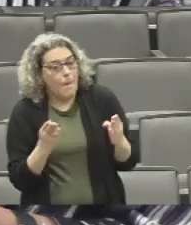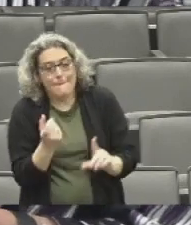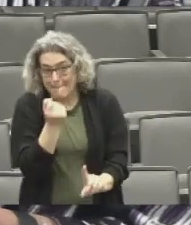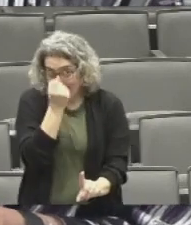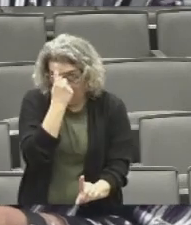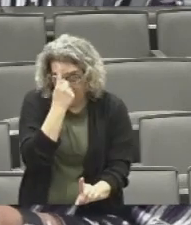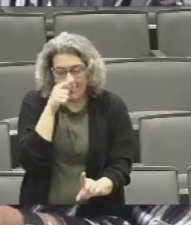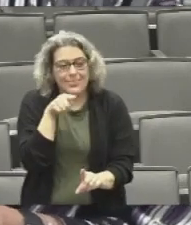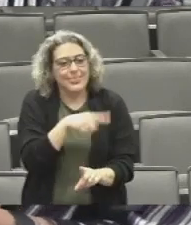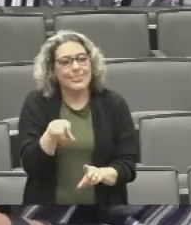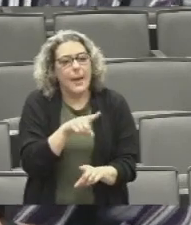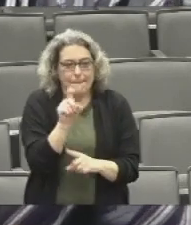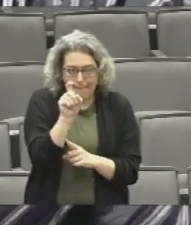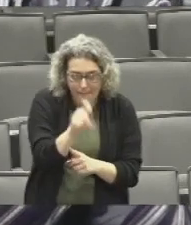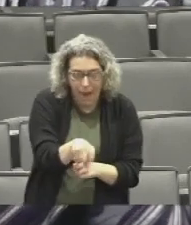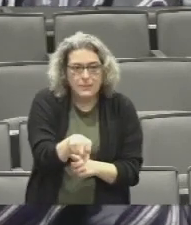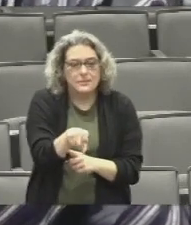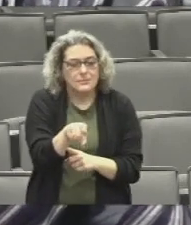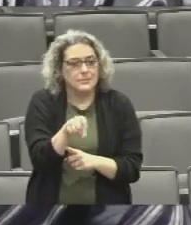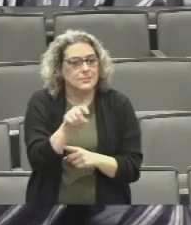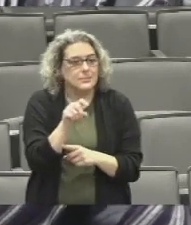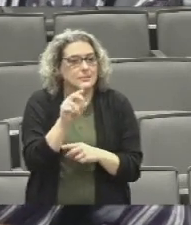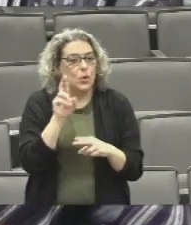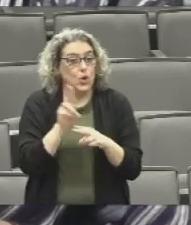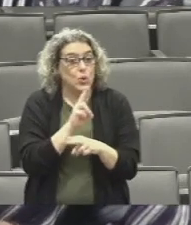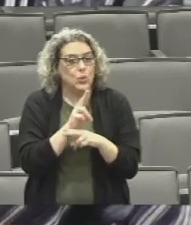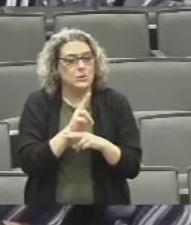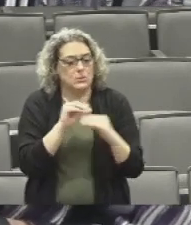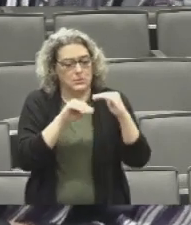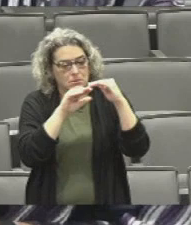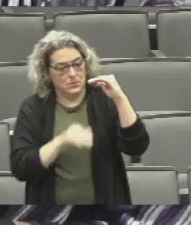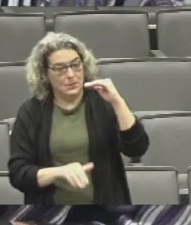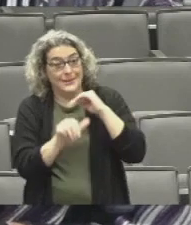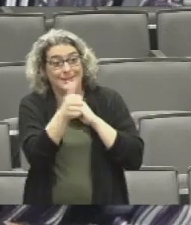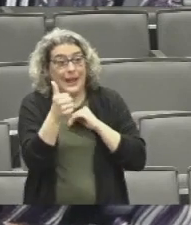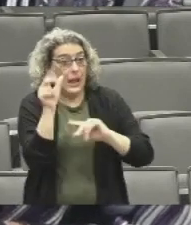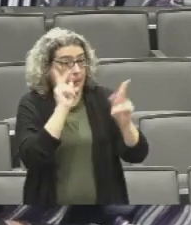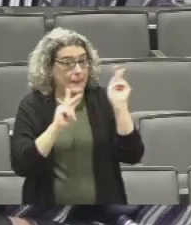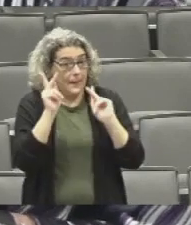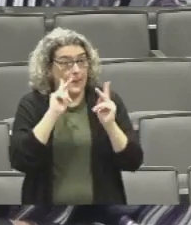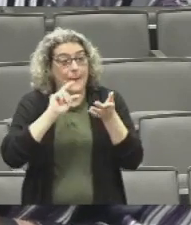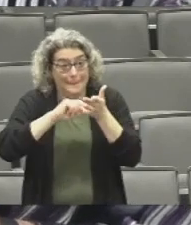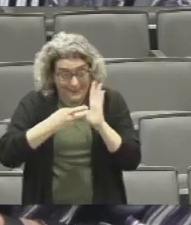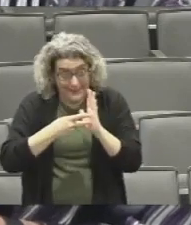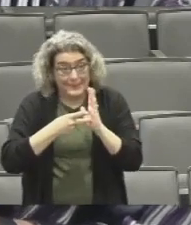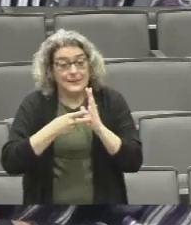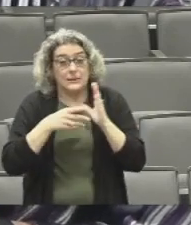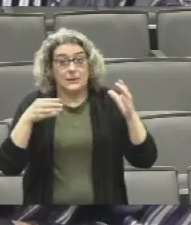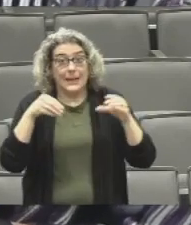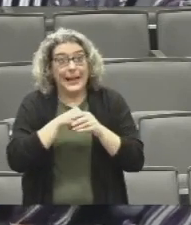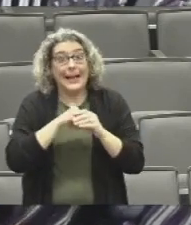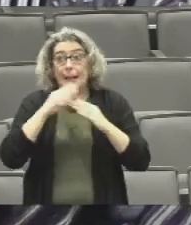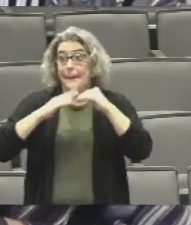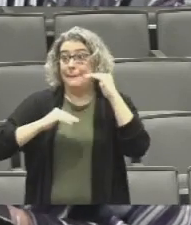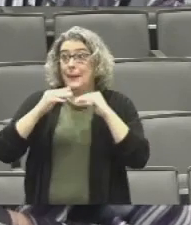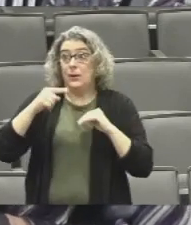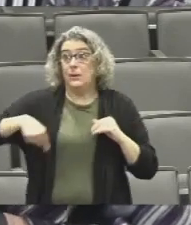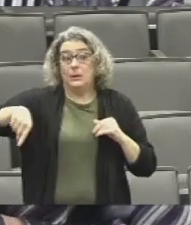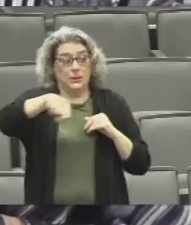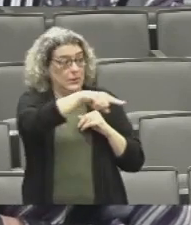long as they enforced the rule of 10, which means only 10 individuals could enter those